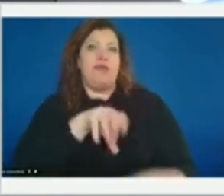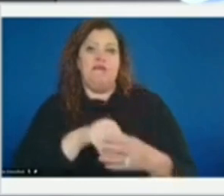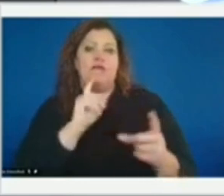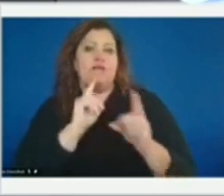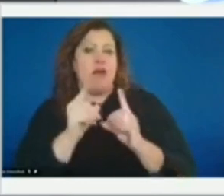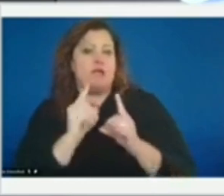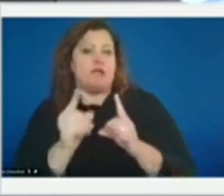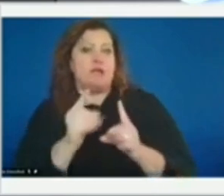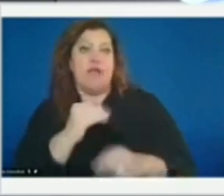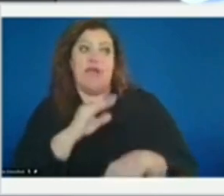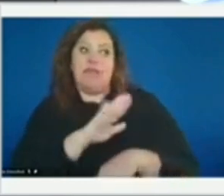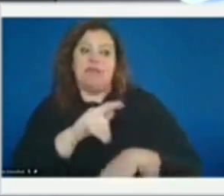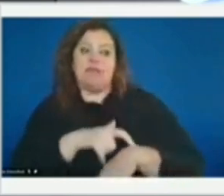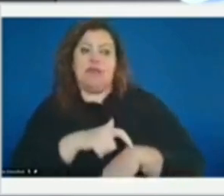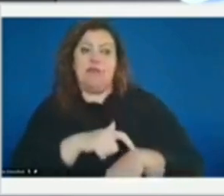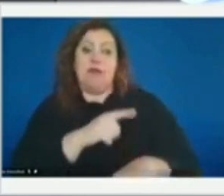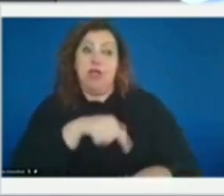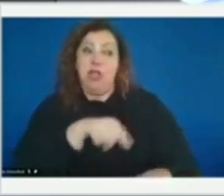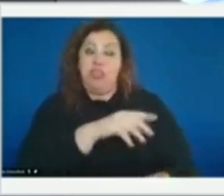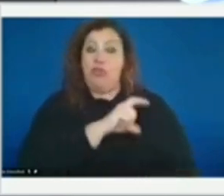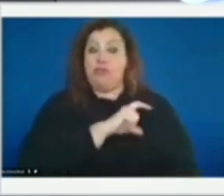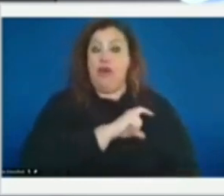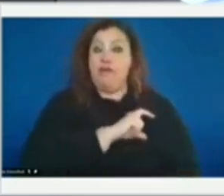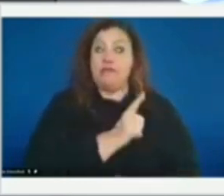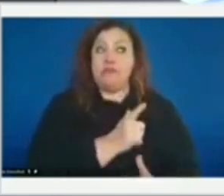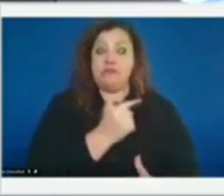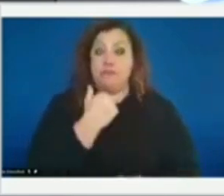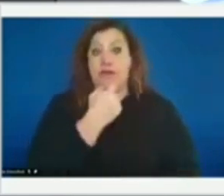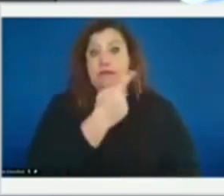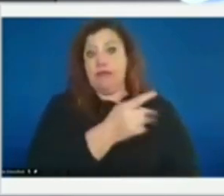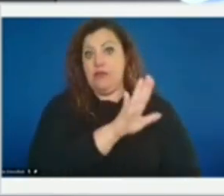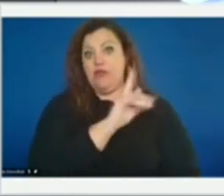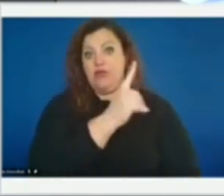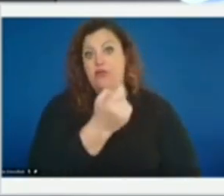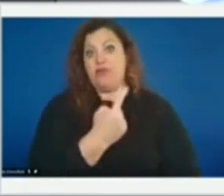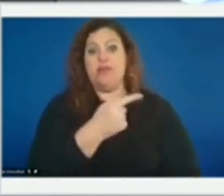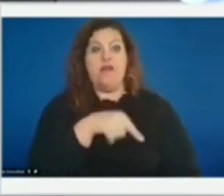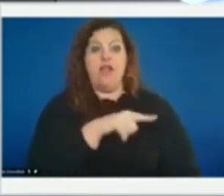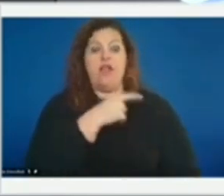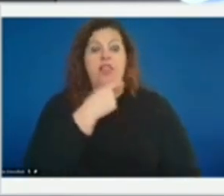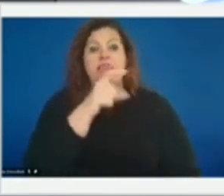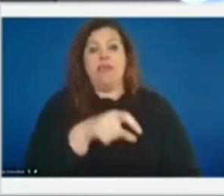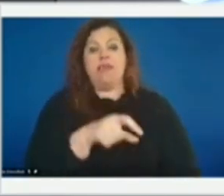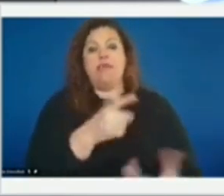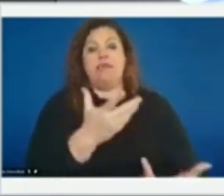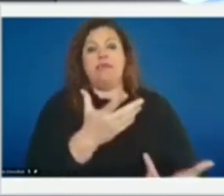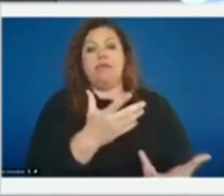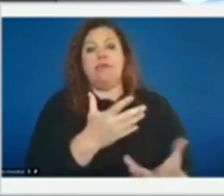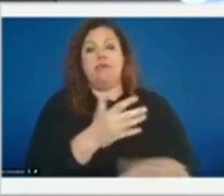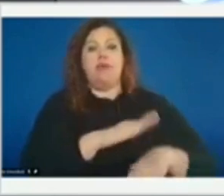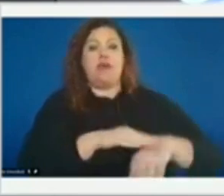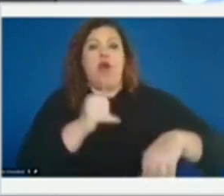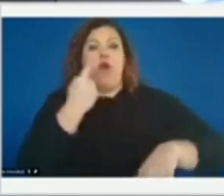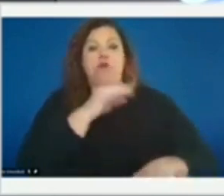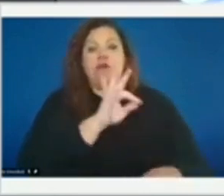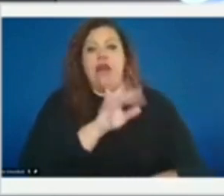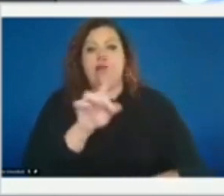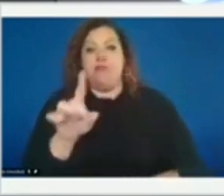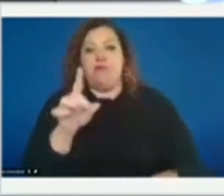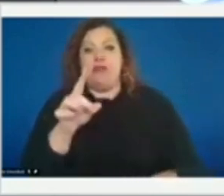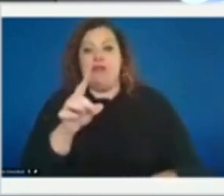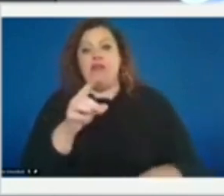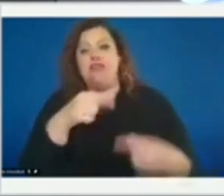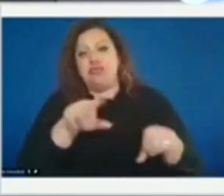officers, I will say, Brett, to your question, they're not subject to being called on for 911 calls at that moment, unless it happens in